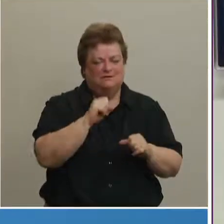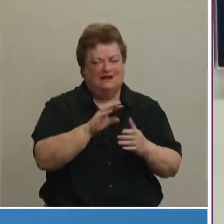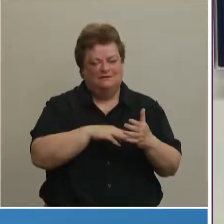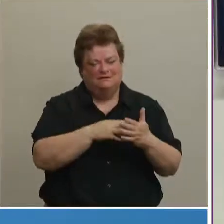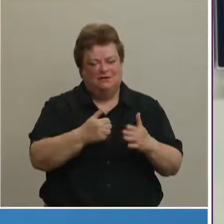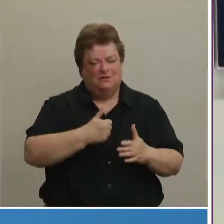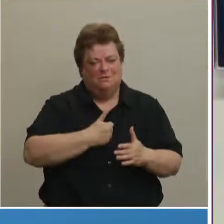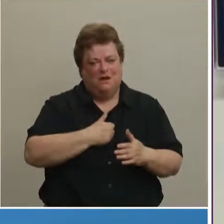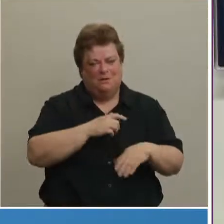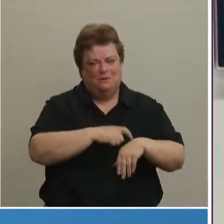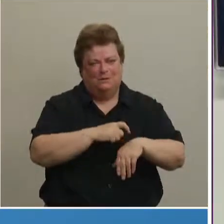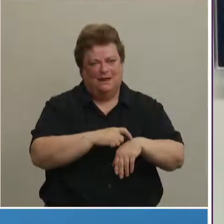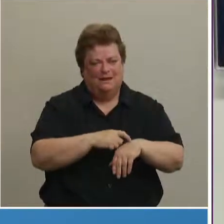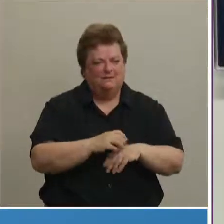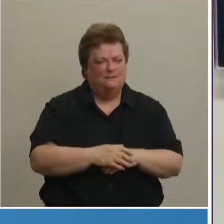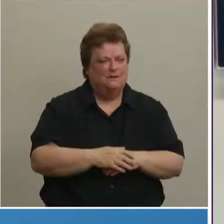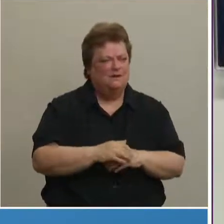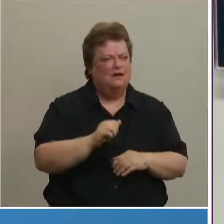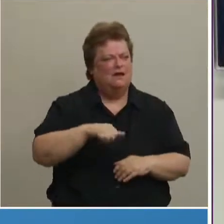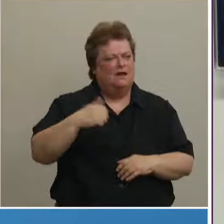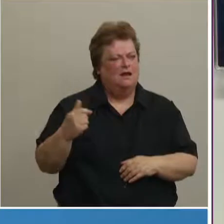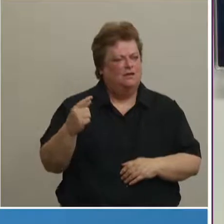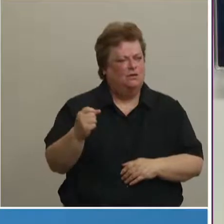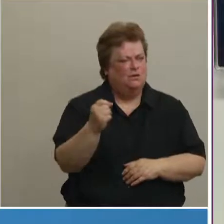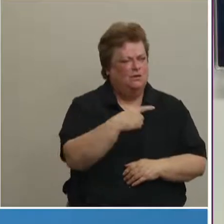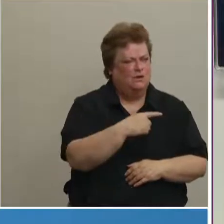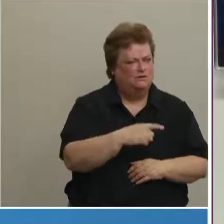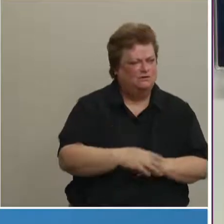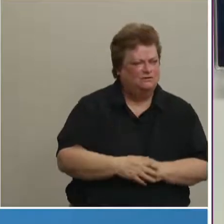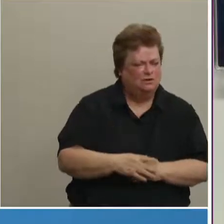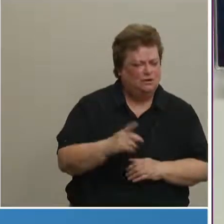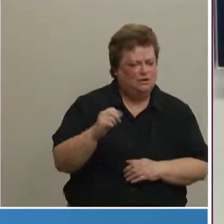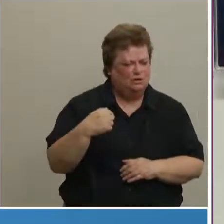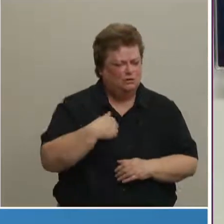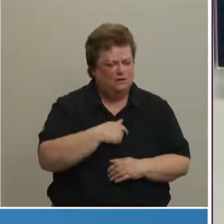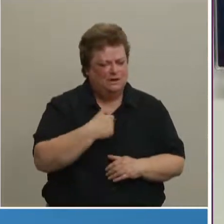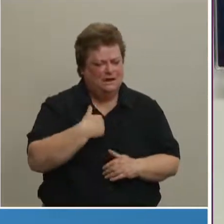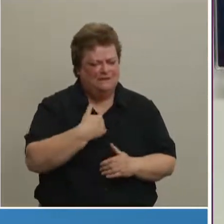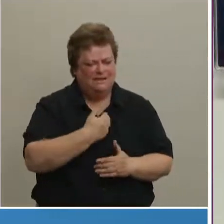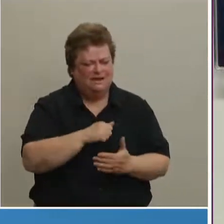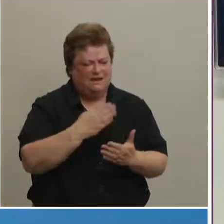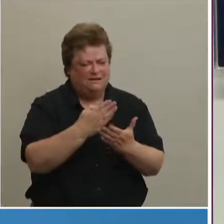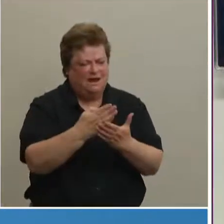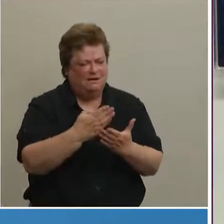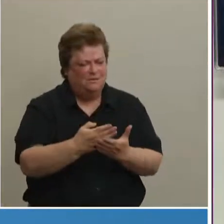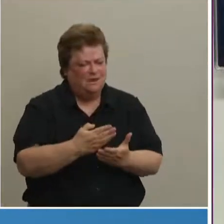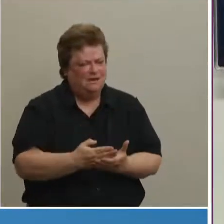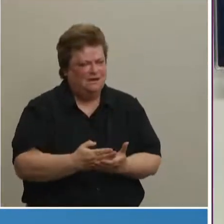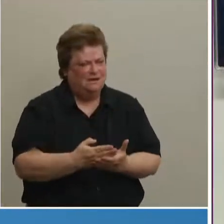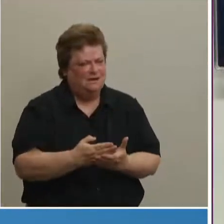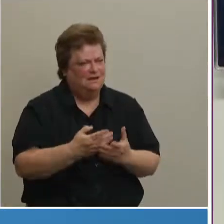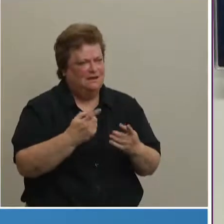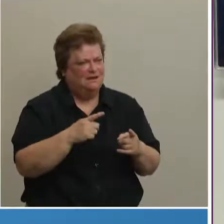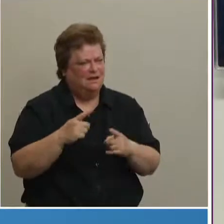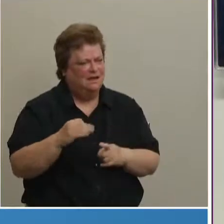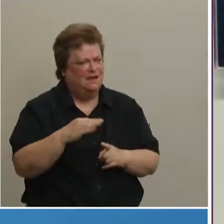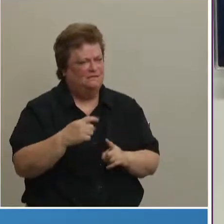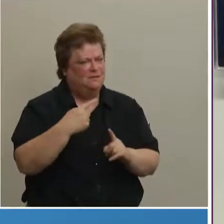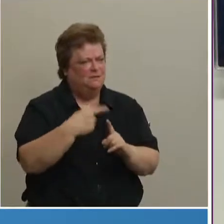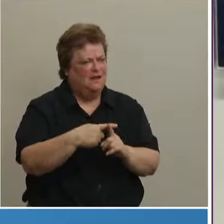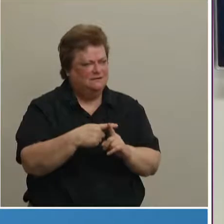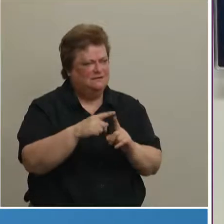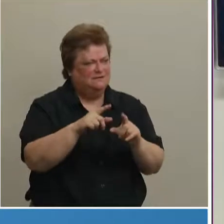One more question, unrelated. Do we have any documented cases in Lancaster County of positive